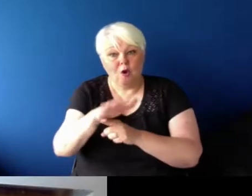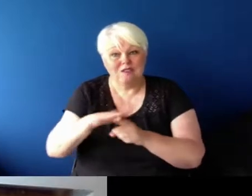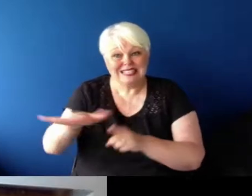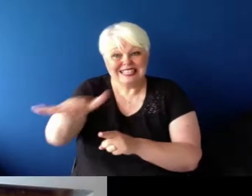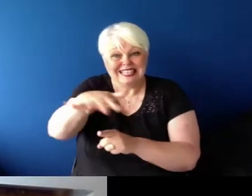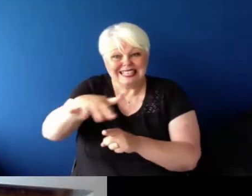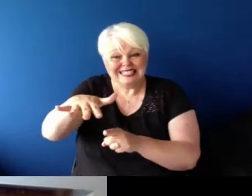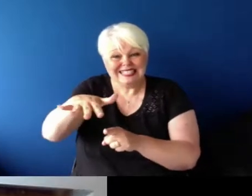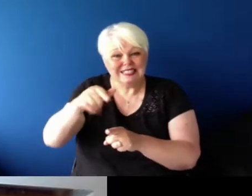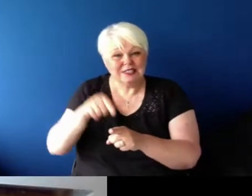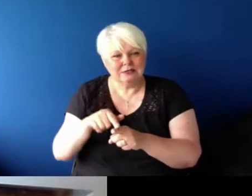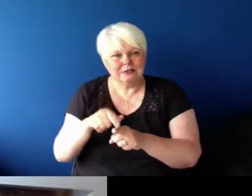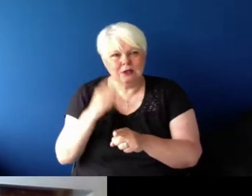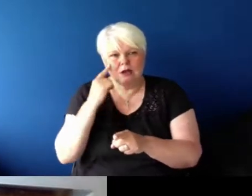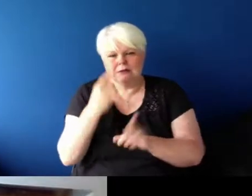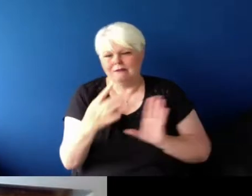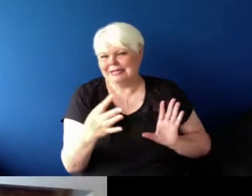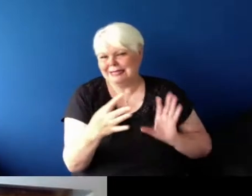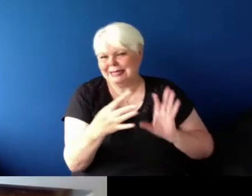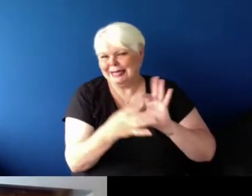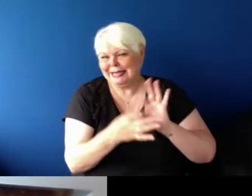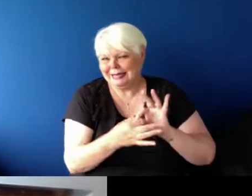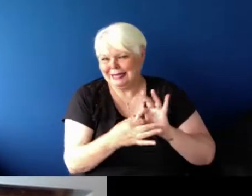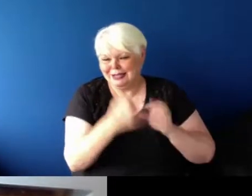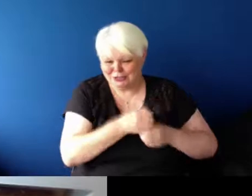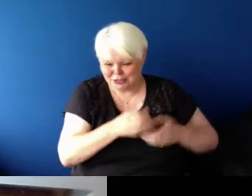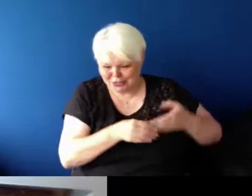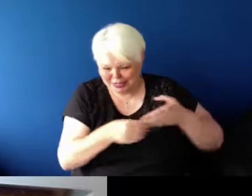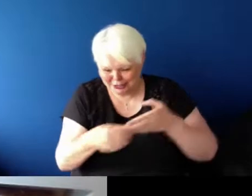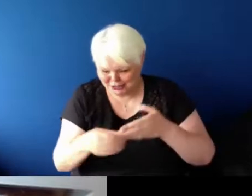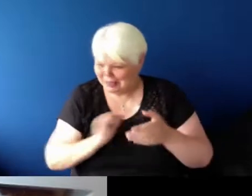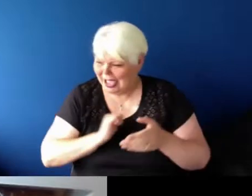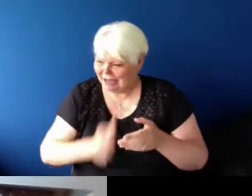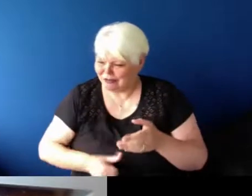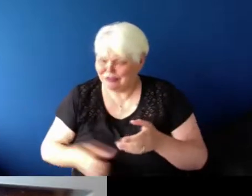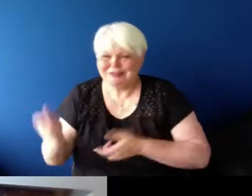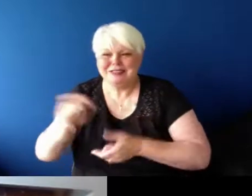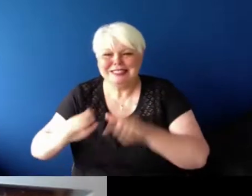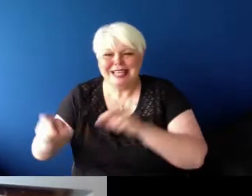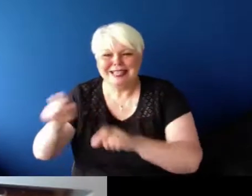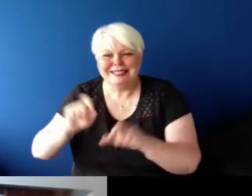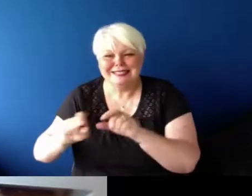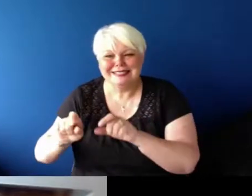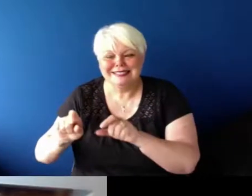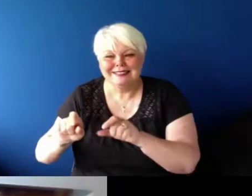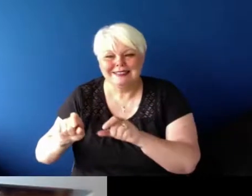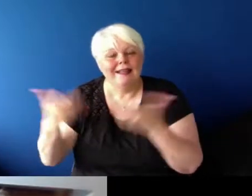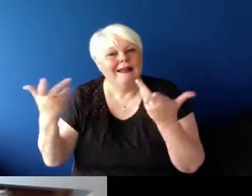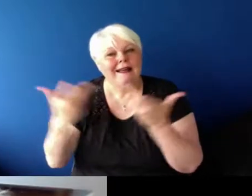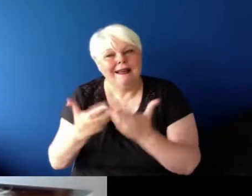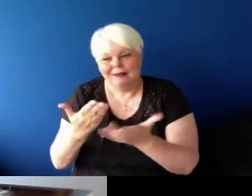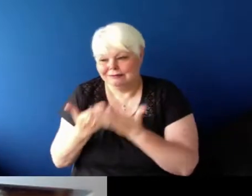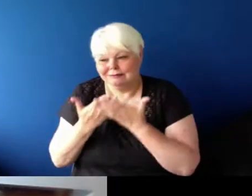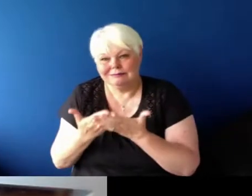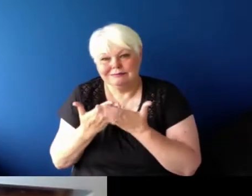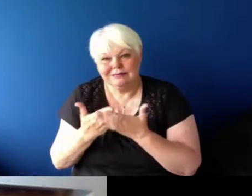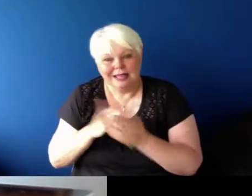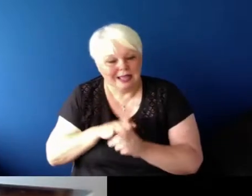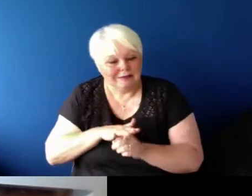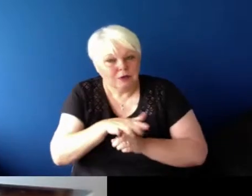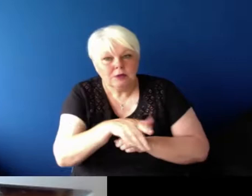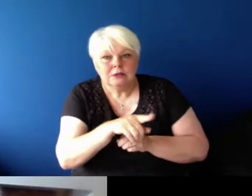So it's not an obvious correlation between church leadership and agricultural science. So how did your studies influence your later